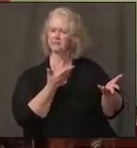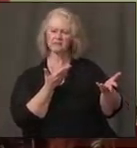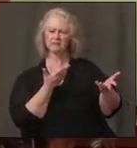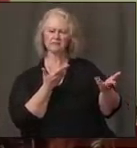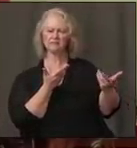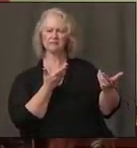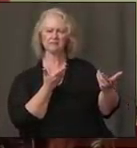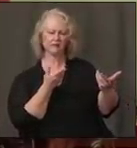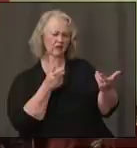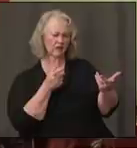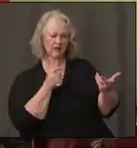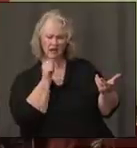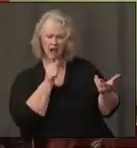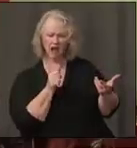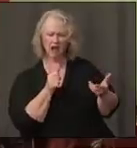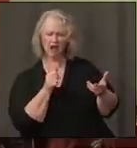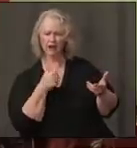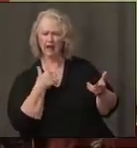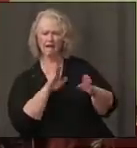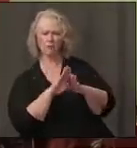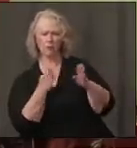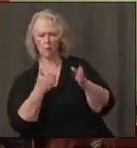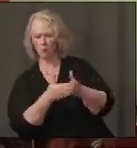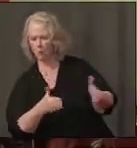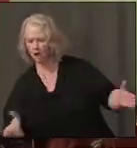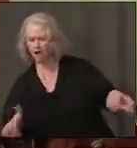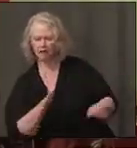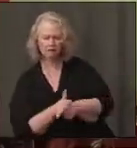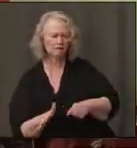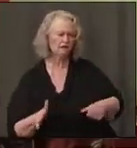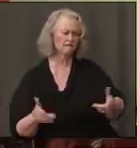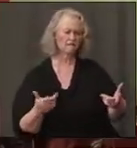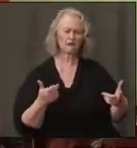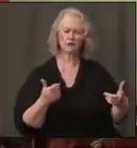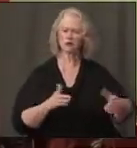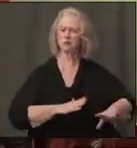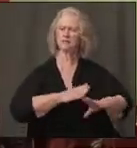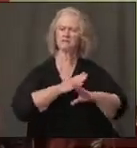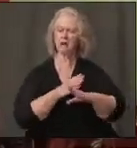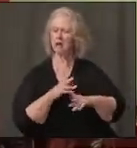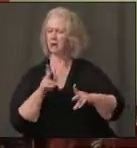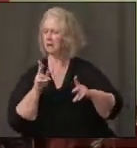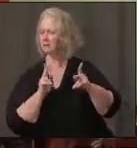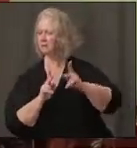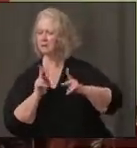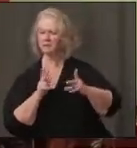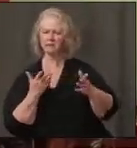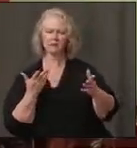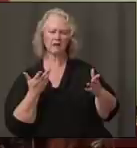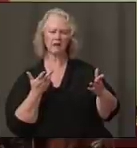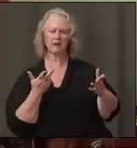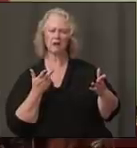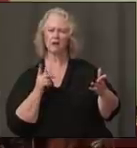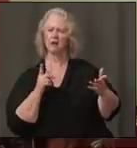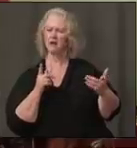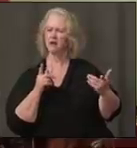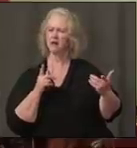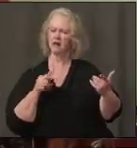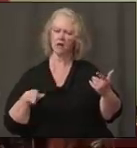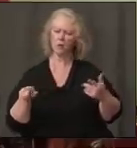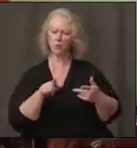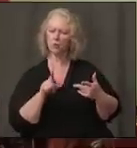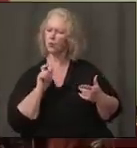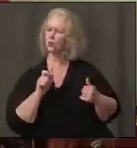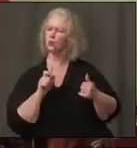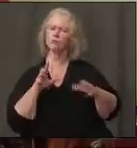having wide enough doorways and other things, of preventing people from engaging in everyday social and